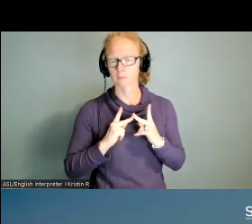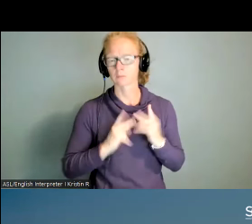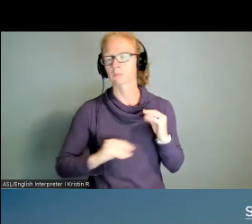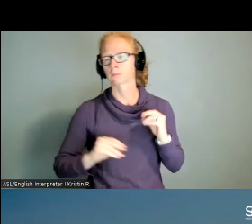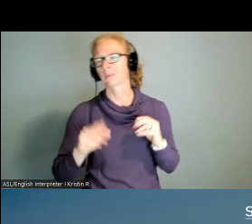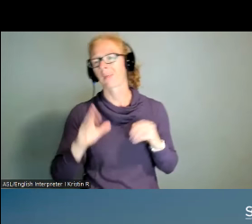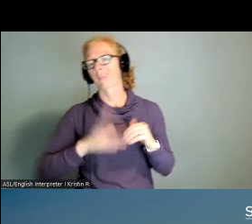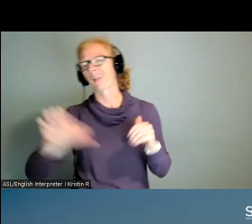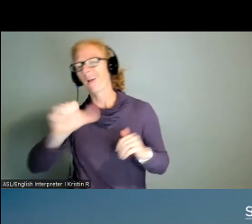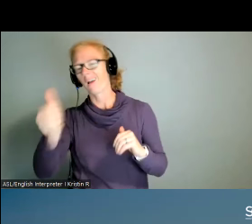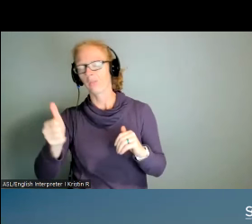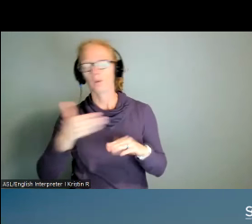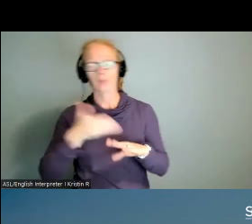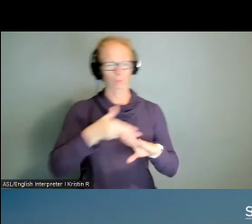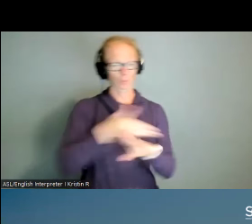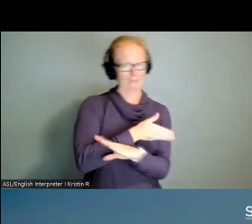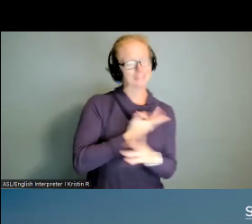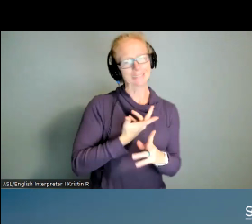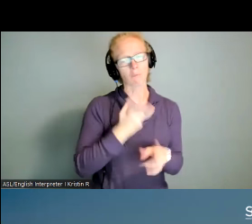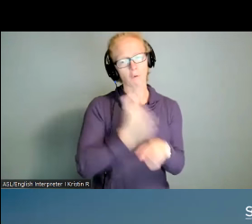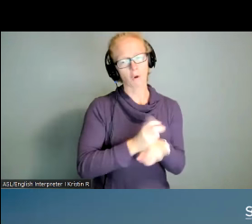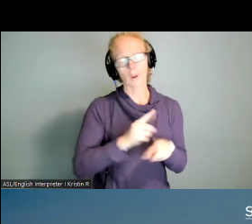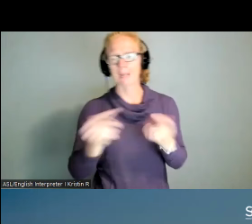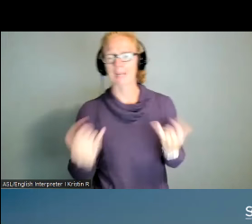than in previous years.